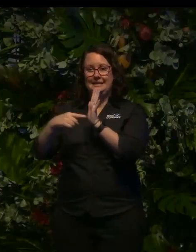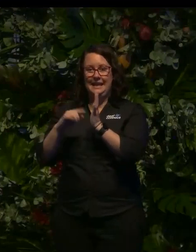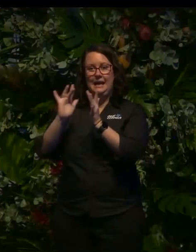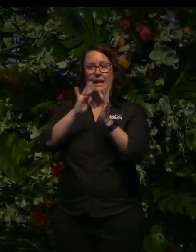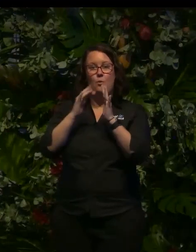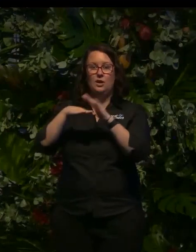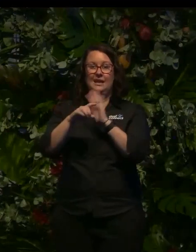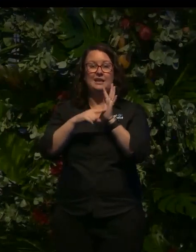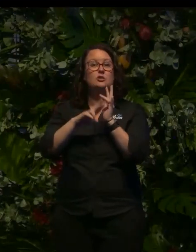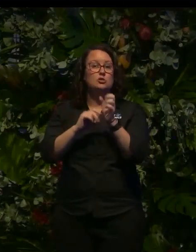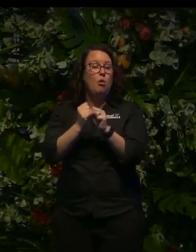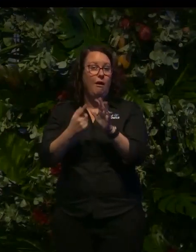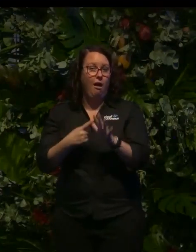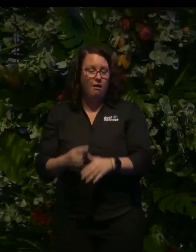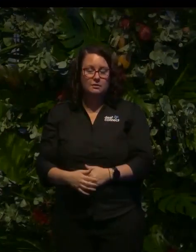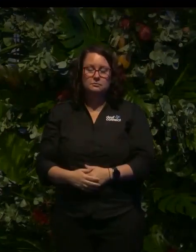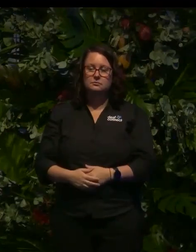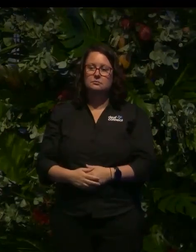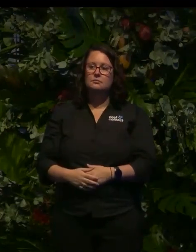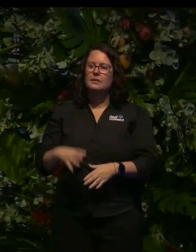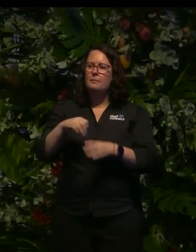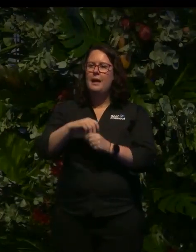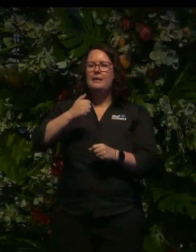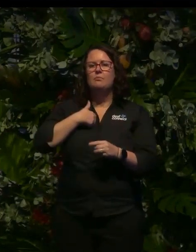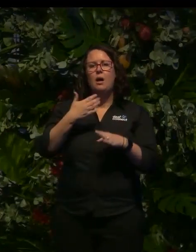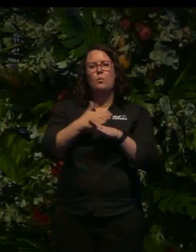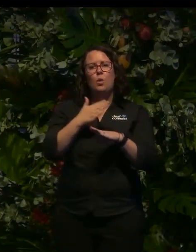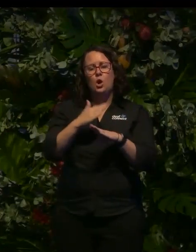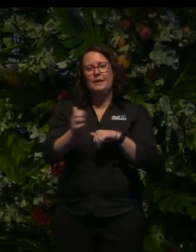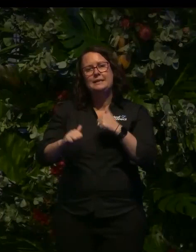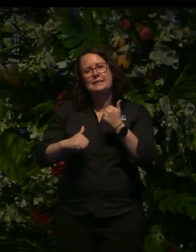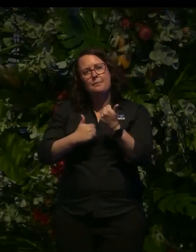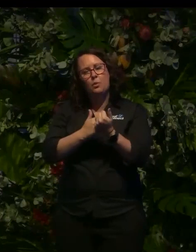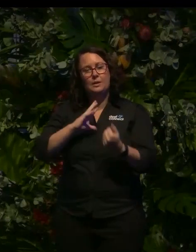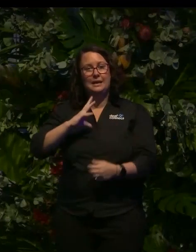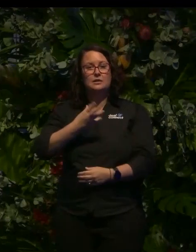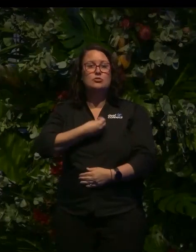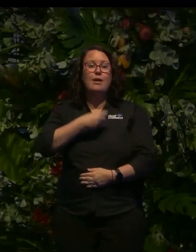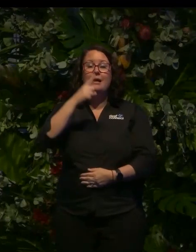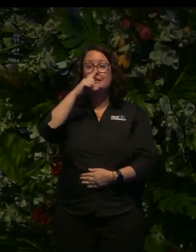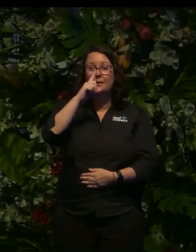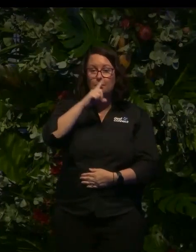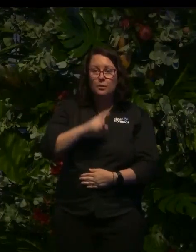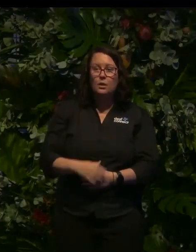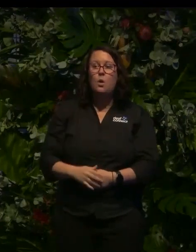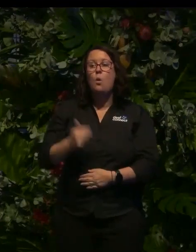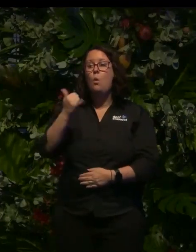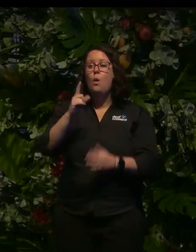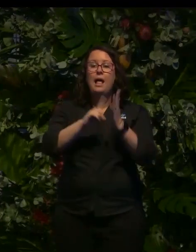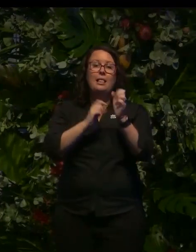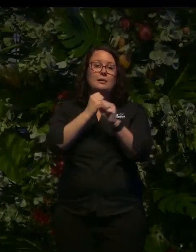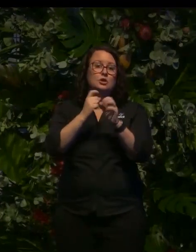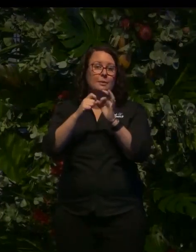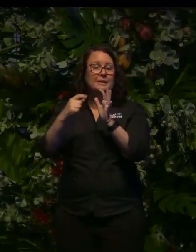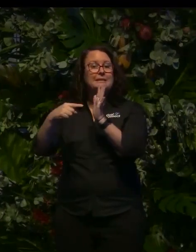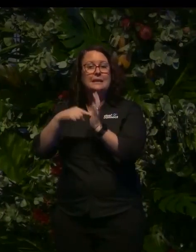network in Tonga. And part of my work is supporting trans people or LGBT people